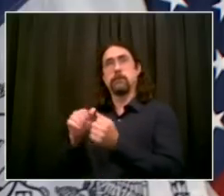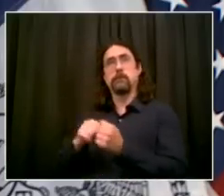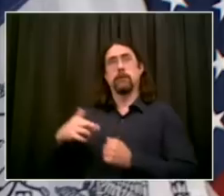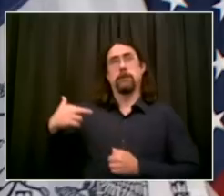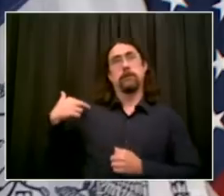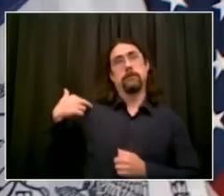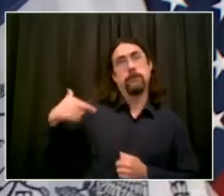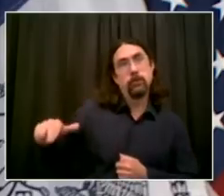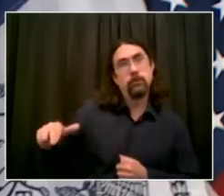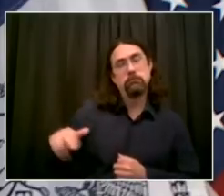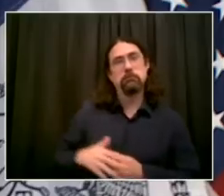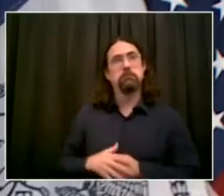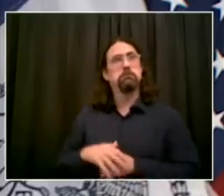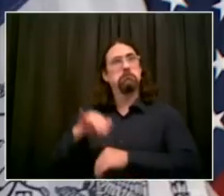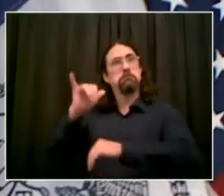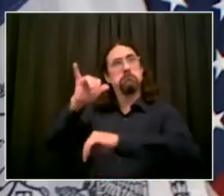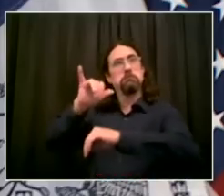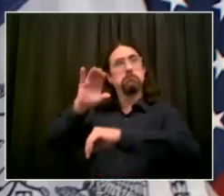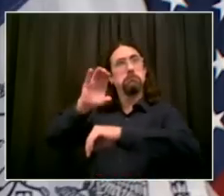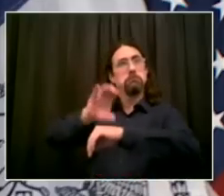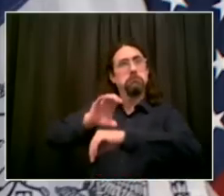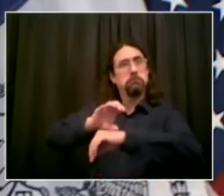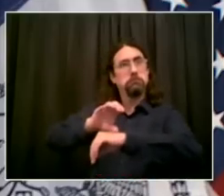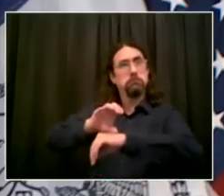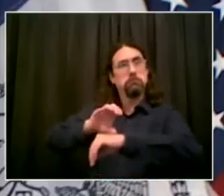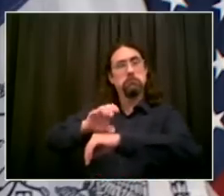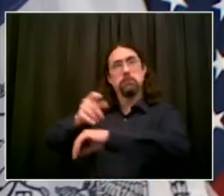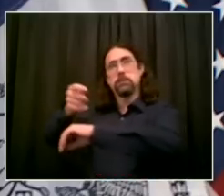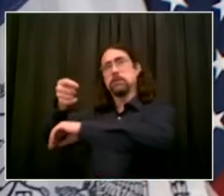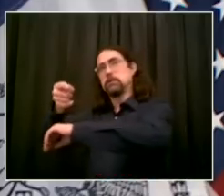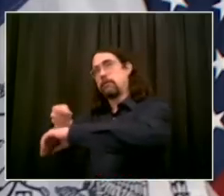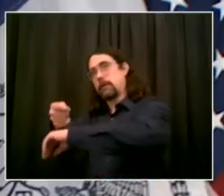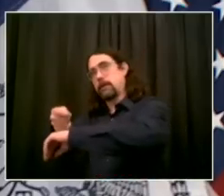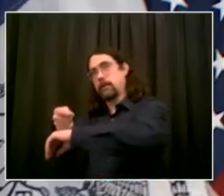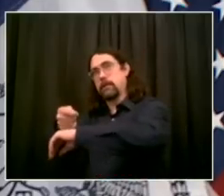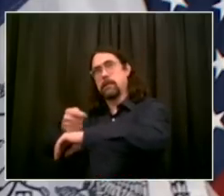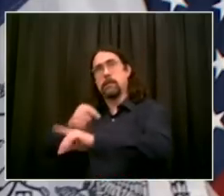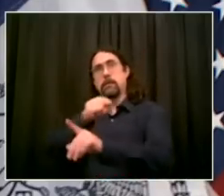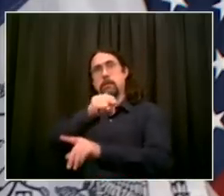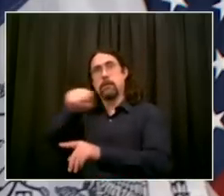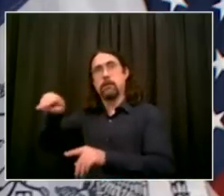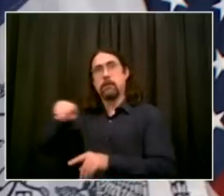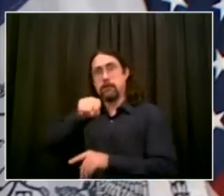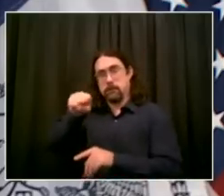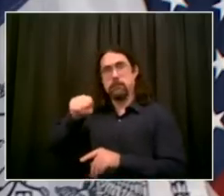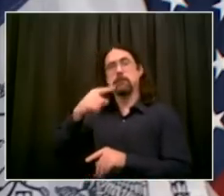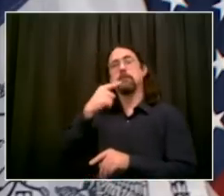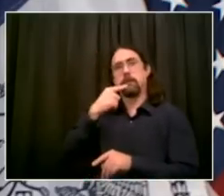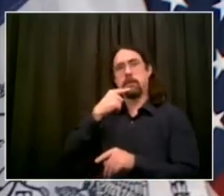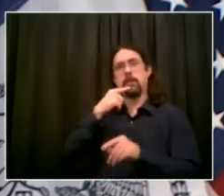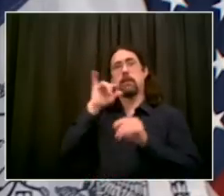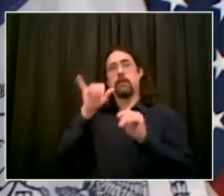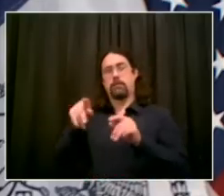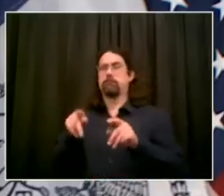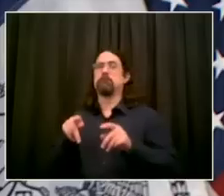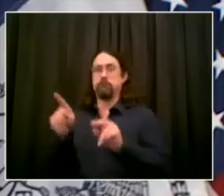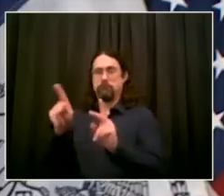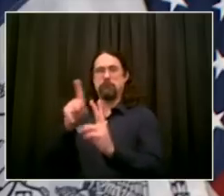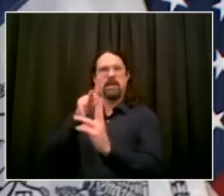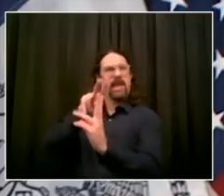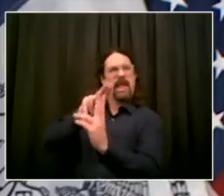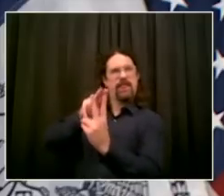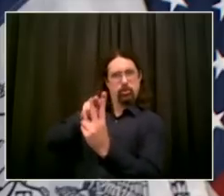certain, from a perspective of an abundance of caution because we have an immediate, urgent challenge that,